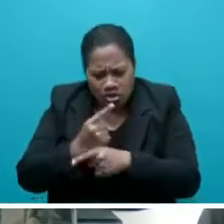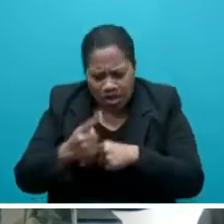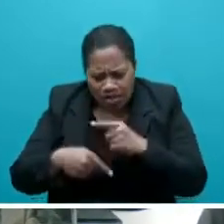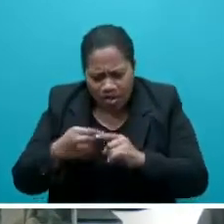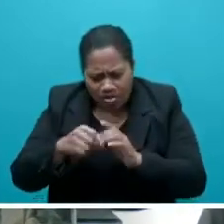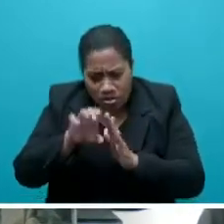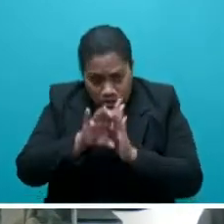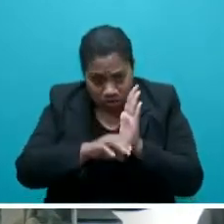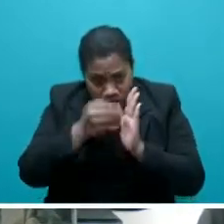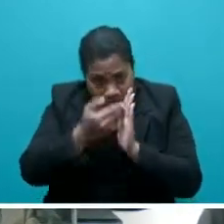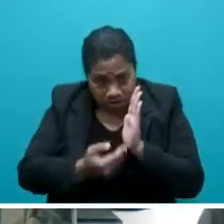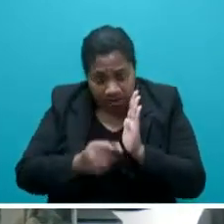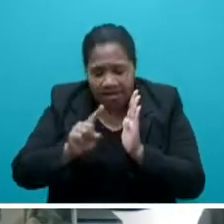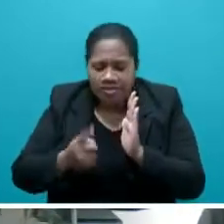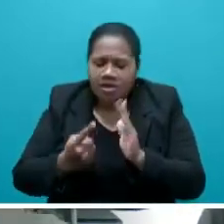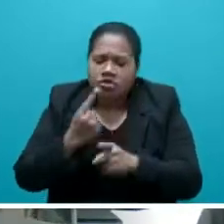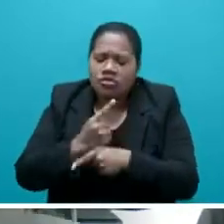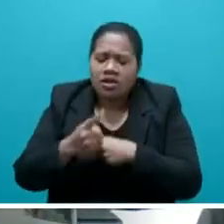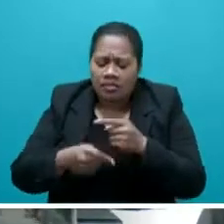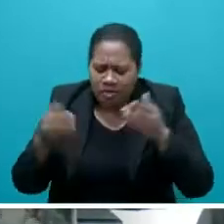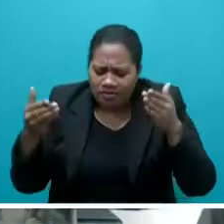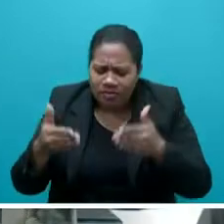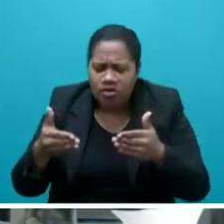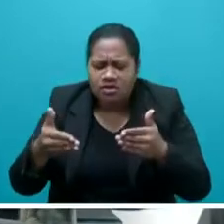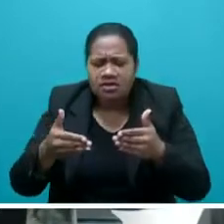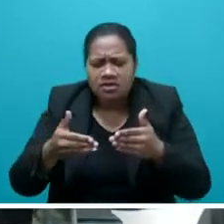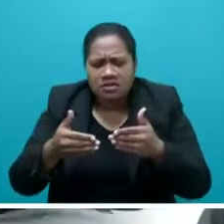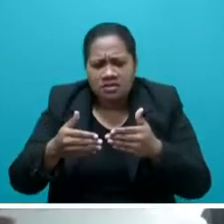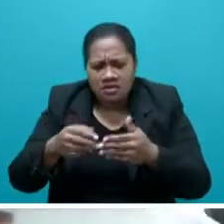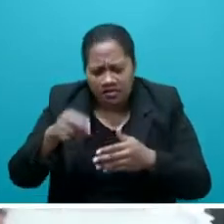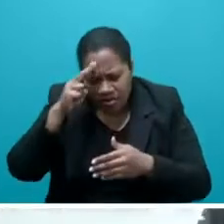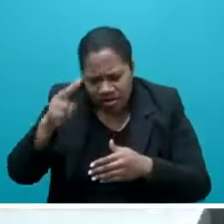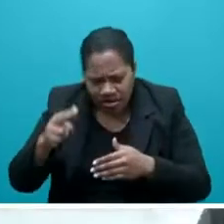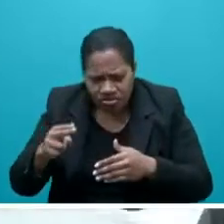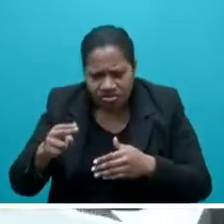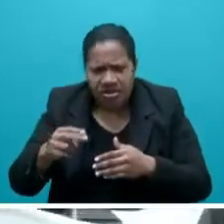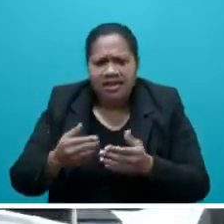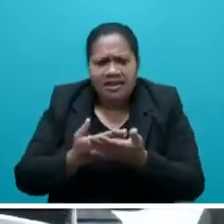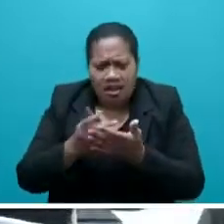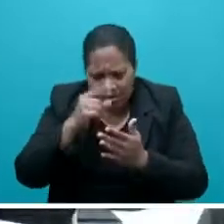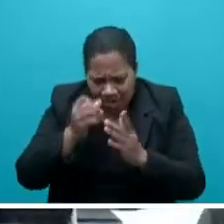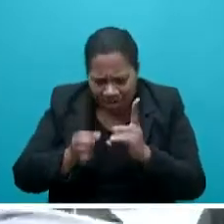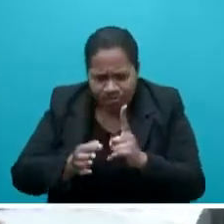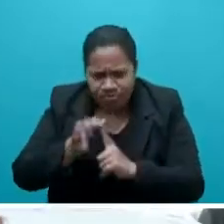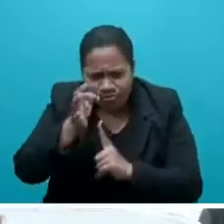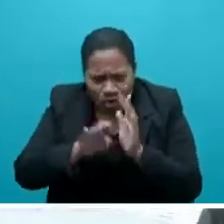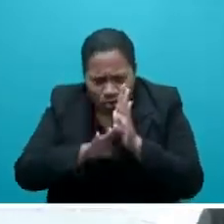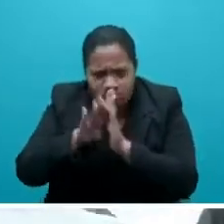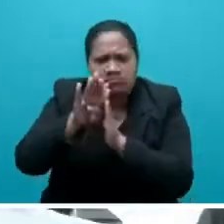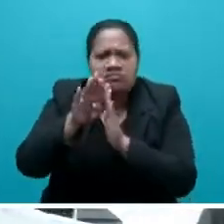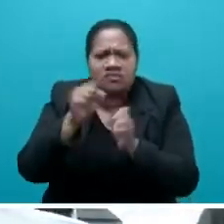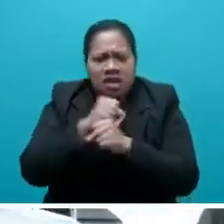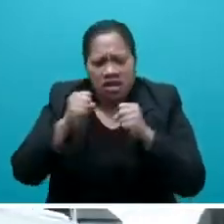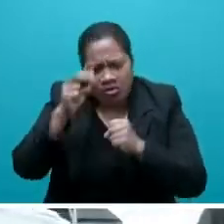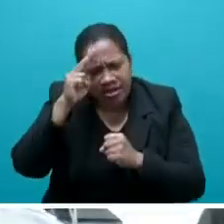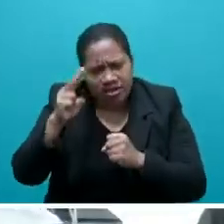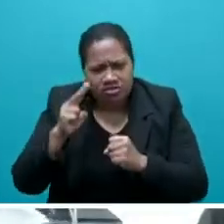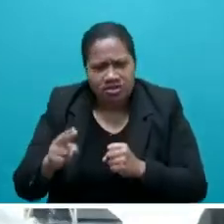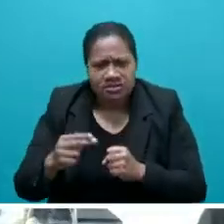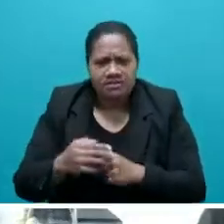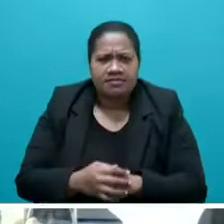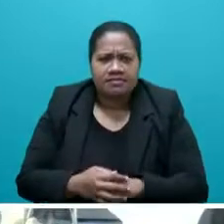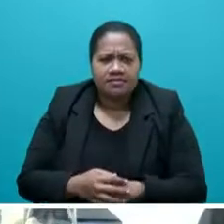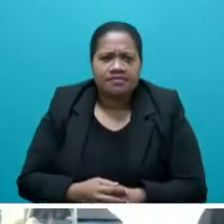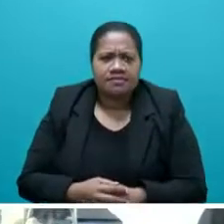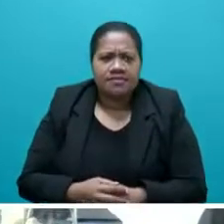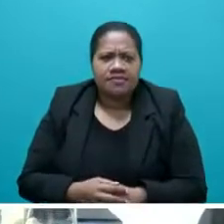focus areas of government, and indeed he talked about nation building. Nothing in His Excellency's speech or his statement was untrue word, nor is it a